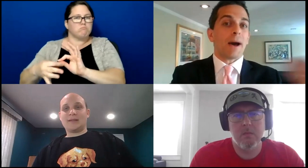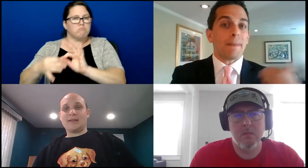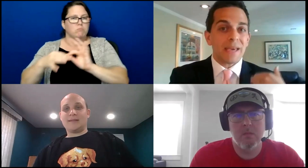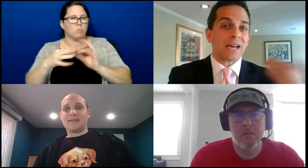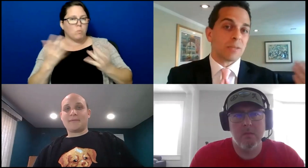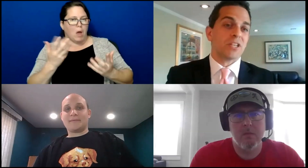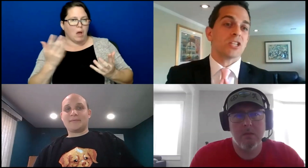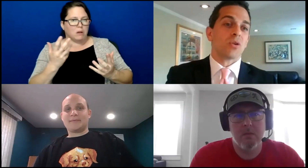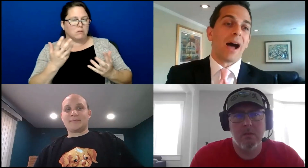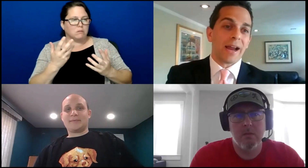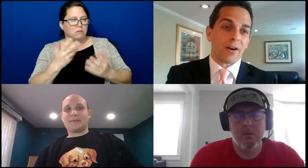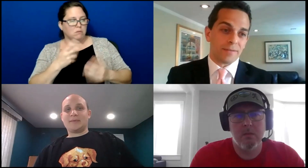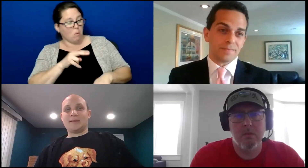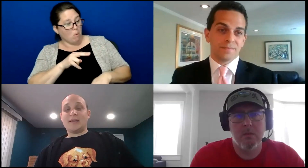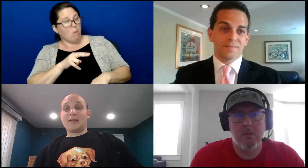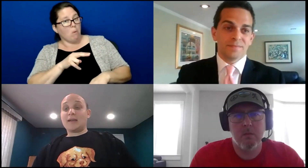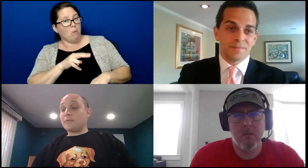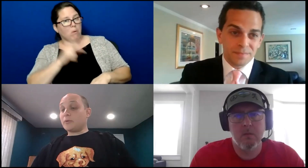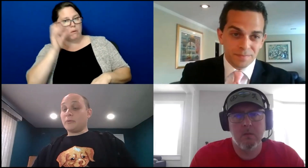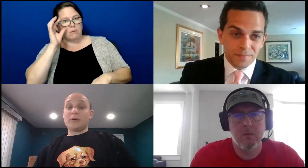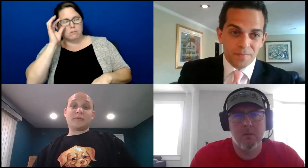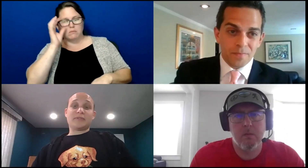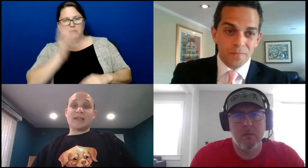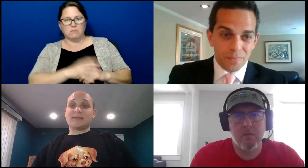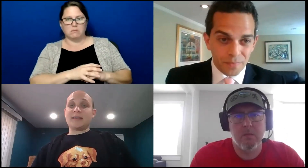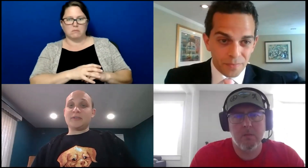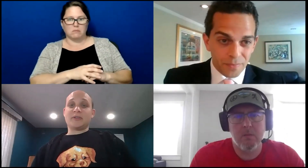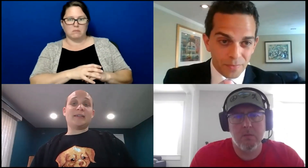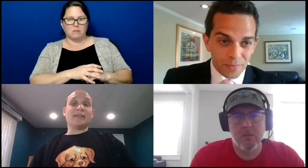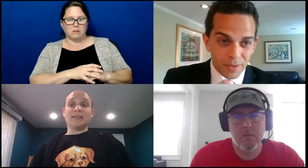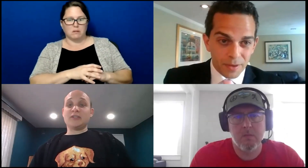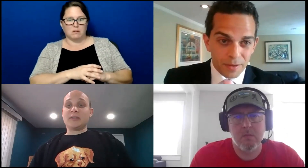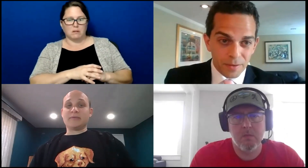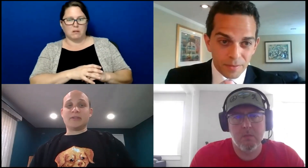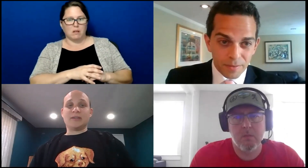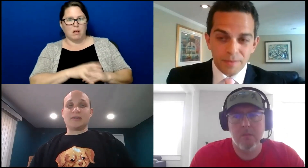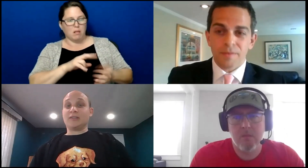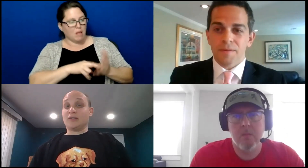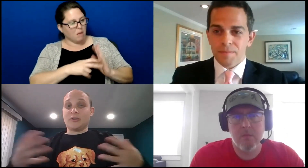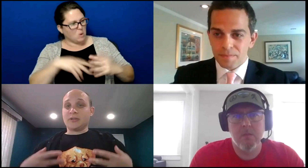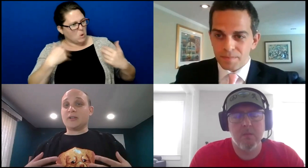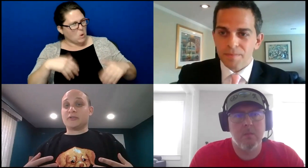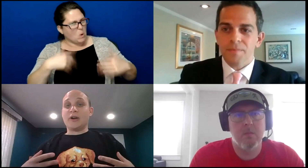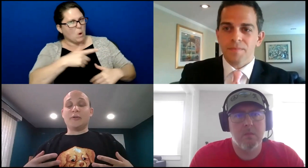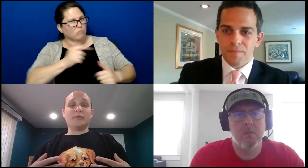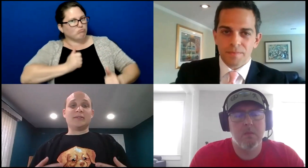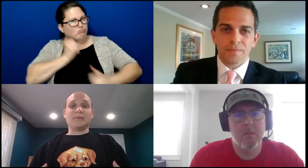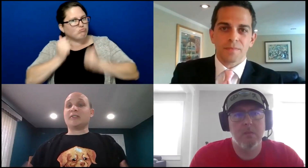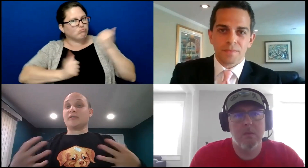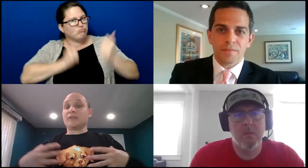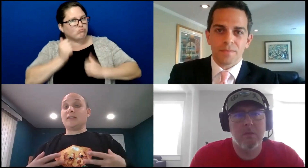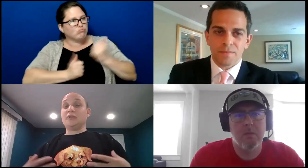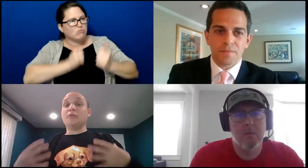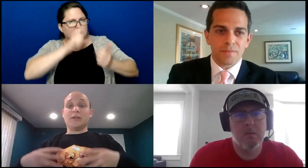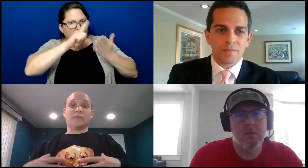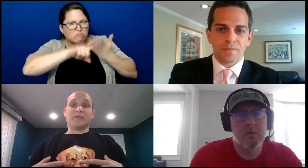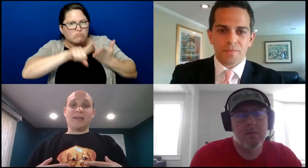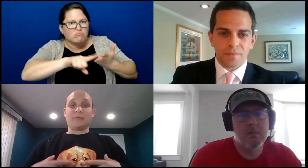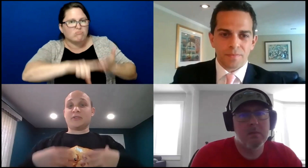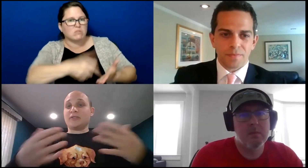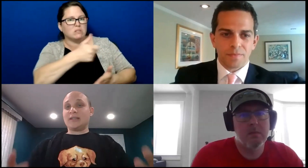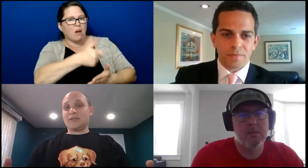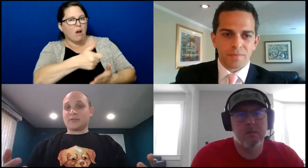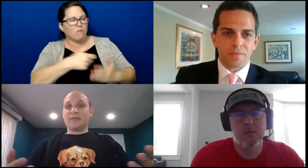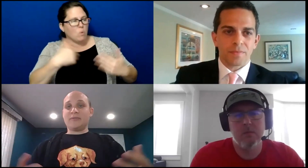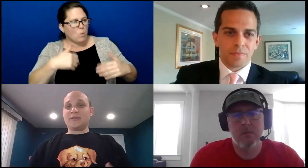you about me as a potential hire? Well, what it would say is that you're taking initiative to learn on your own and to make sure that you